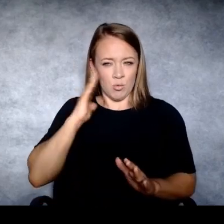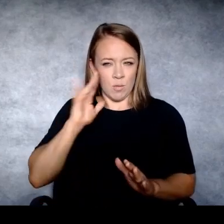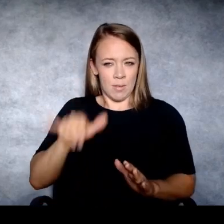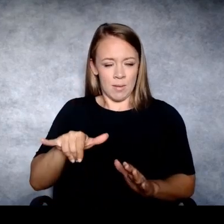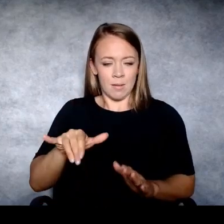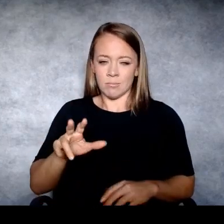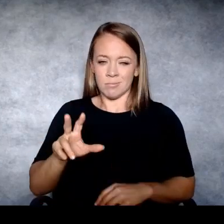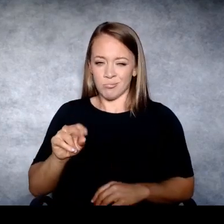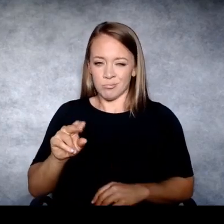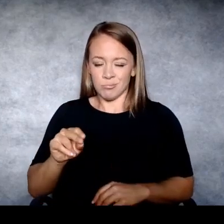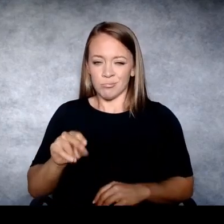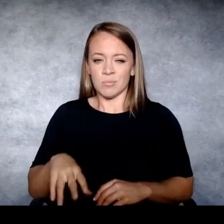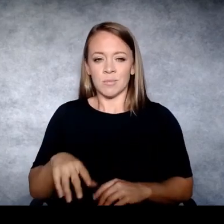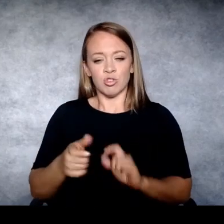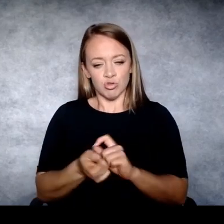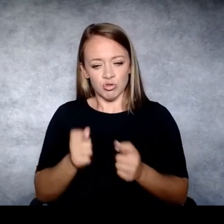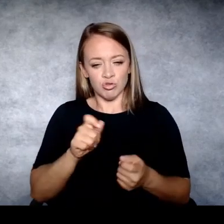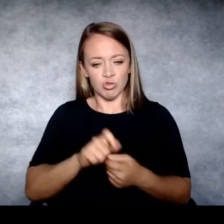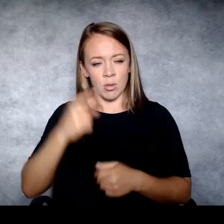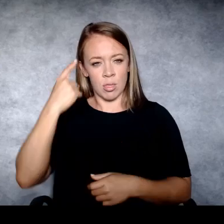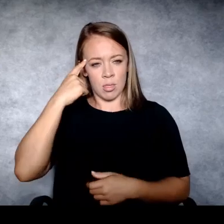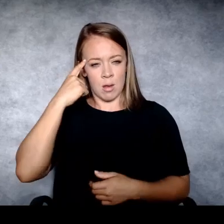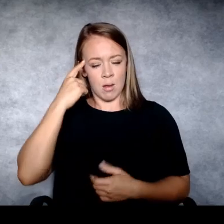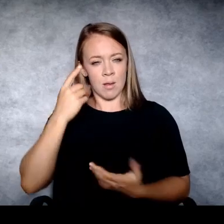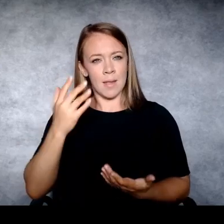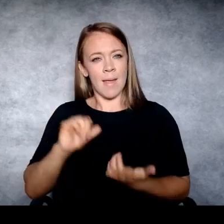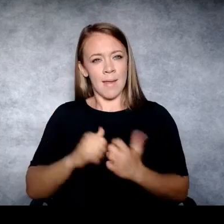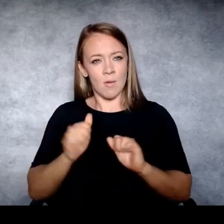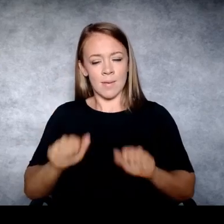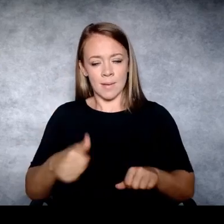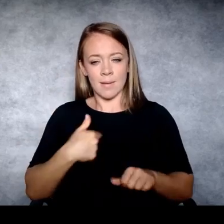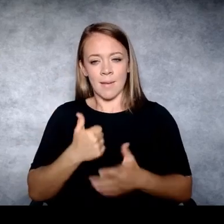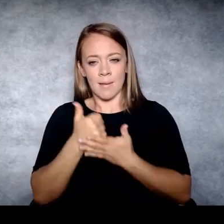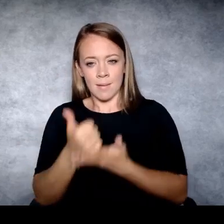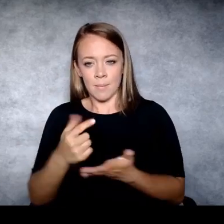to, what is another way I can help them learn this?